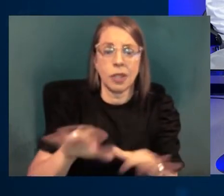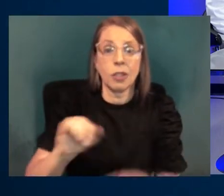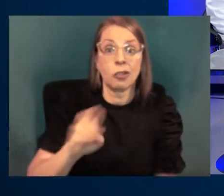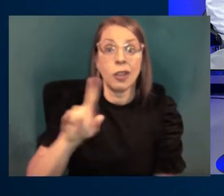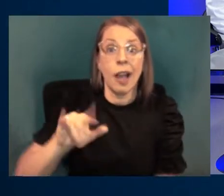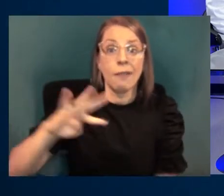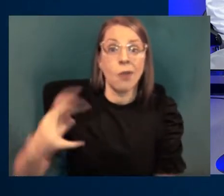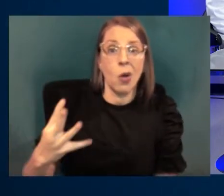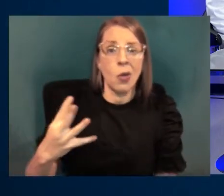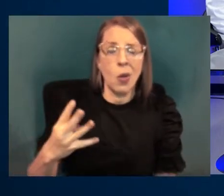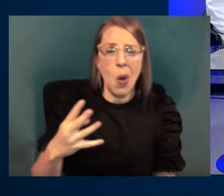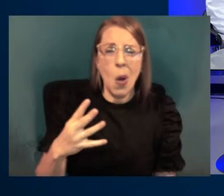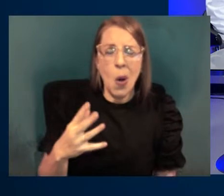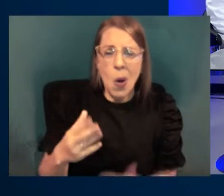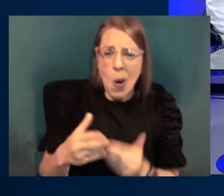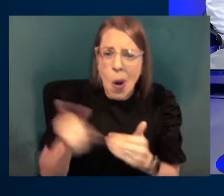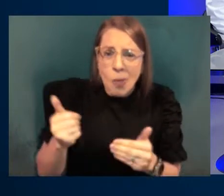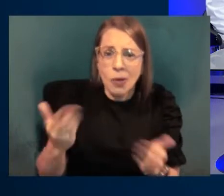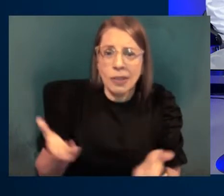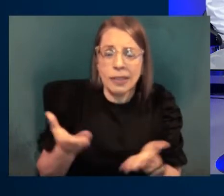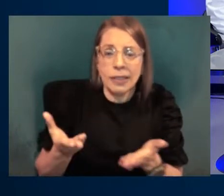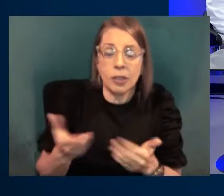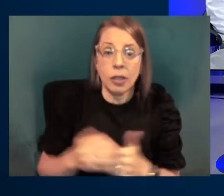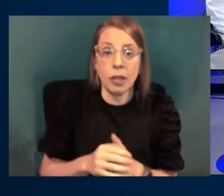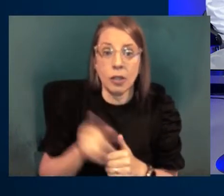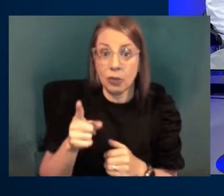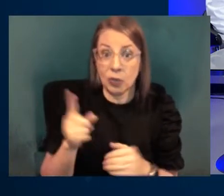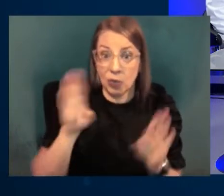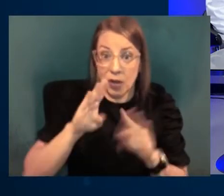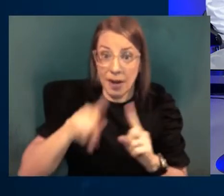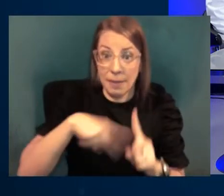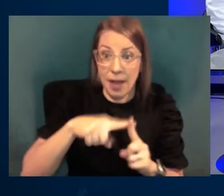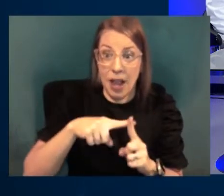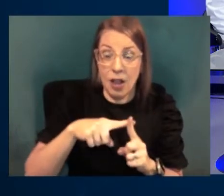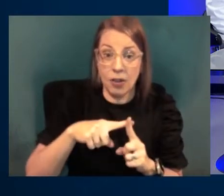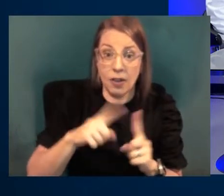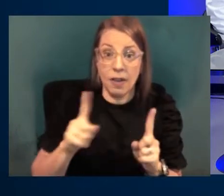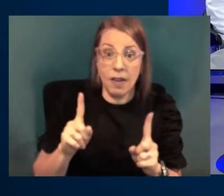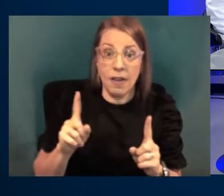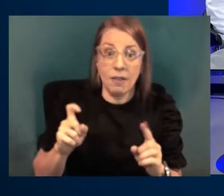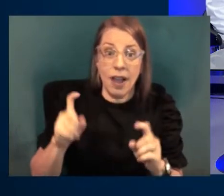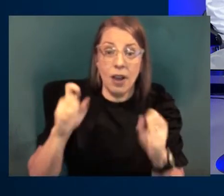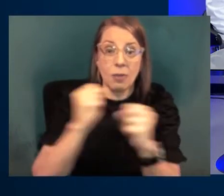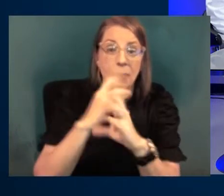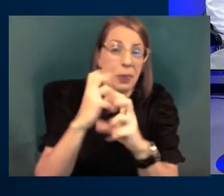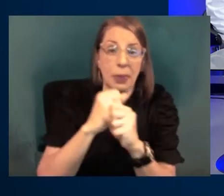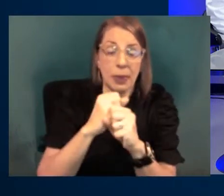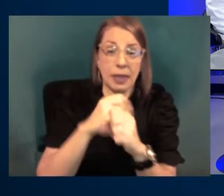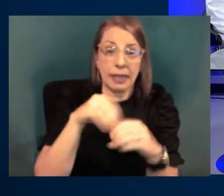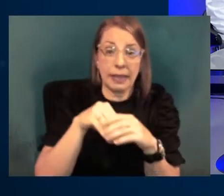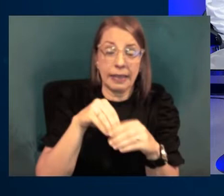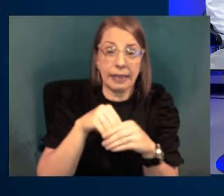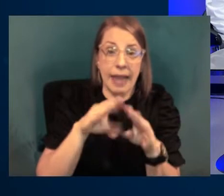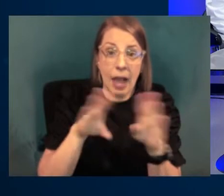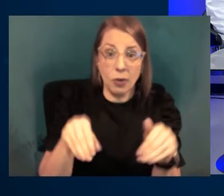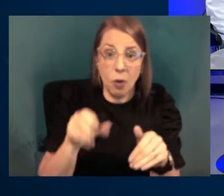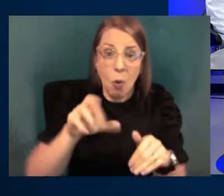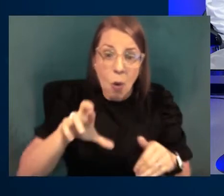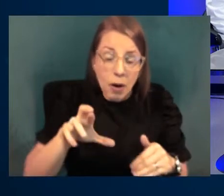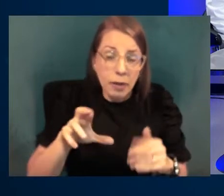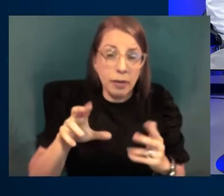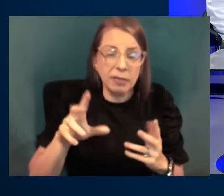worries you most about all that? Firecrackers going into houses, although right now it does is rain in Kansas City, so maybe that won't be as much of a problem, but assuming it's going to be a little